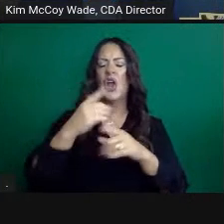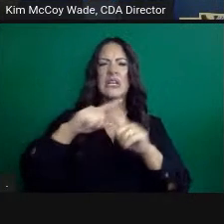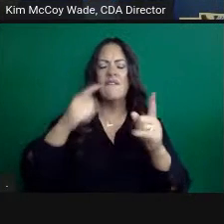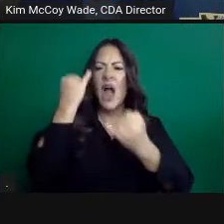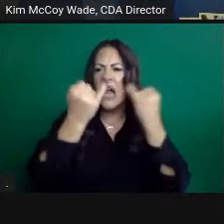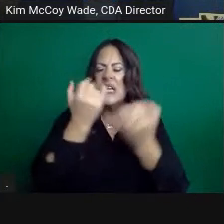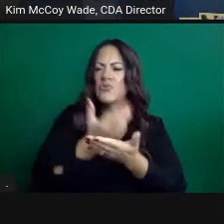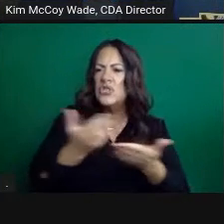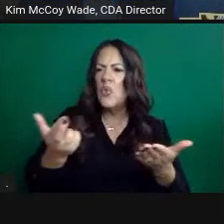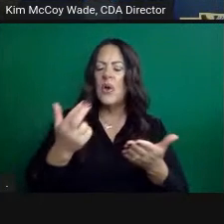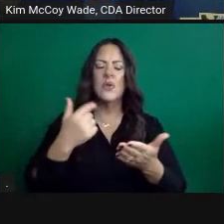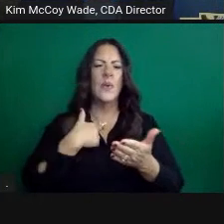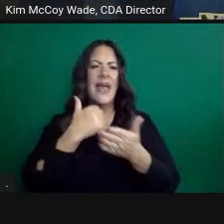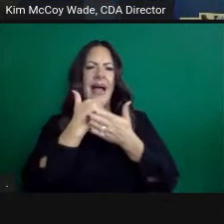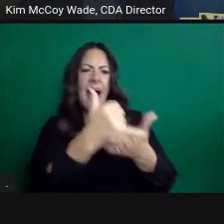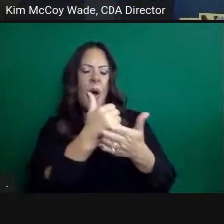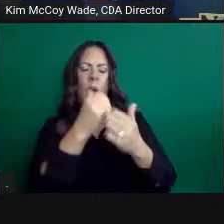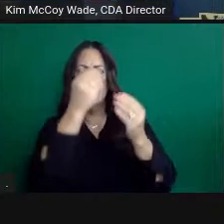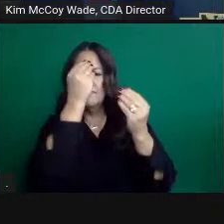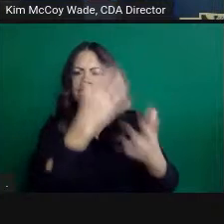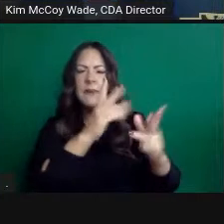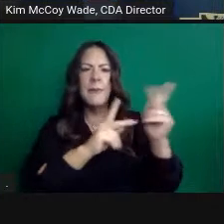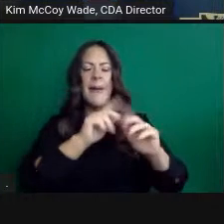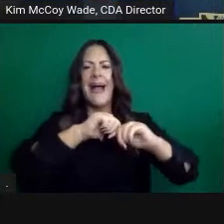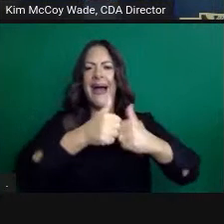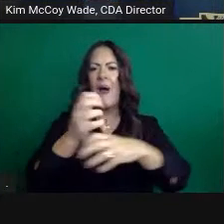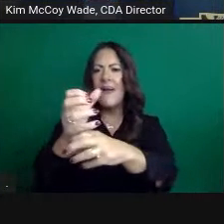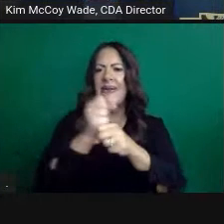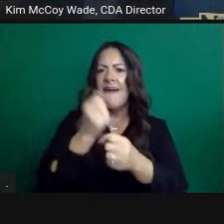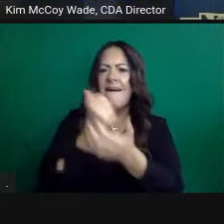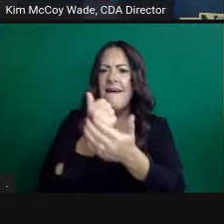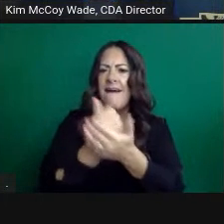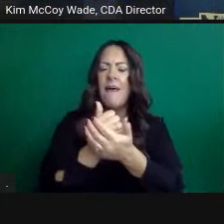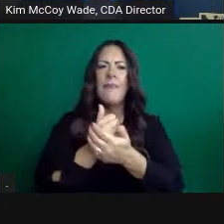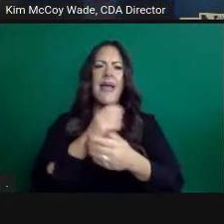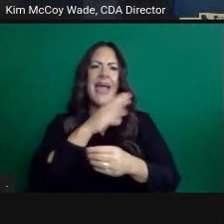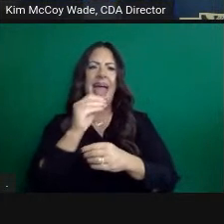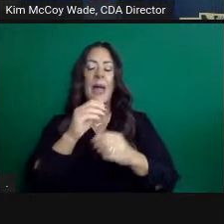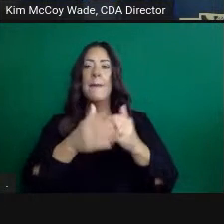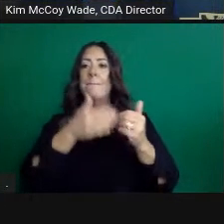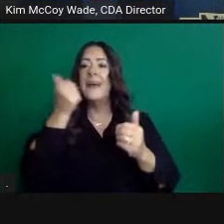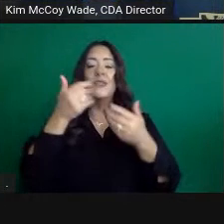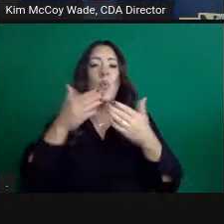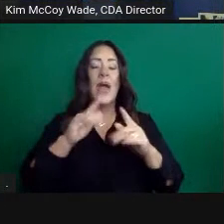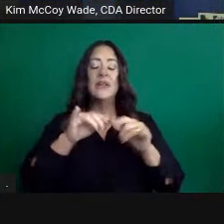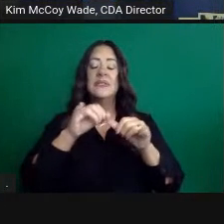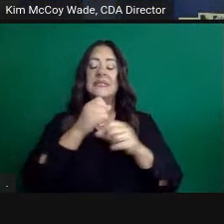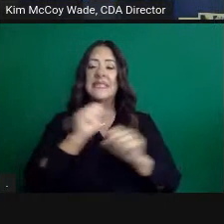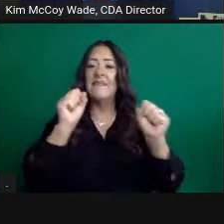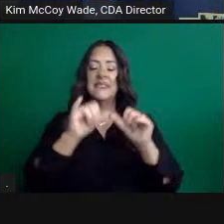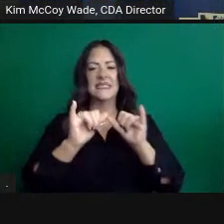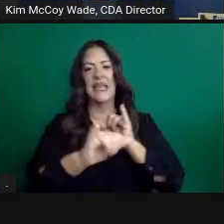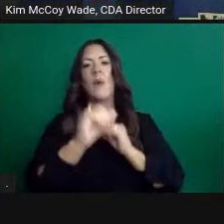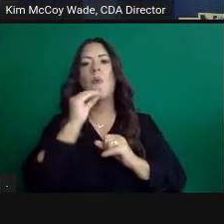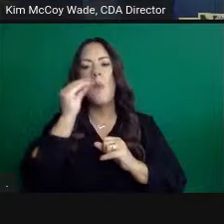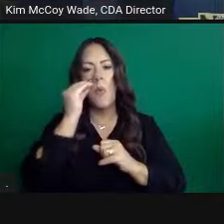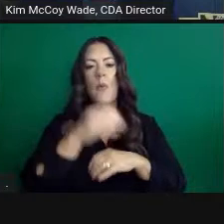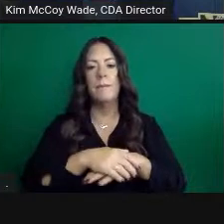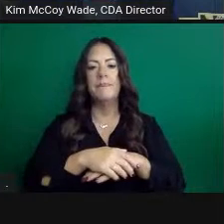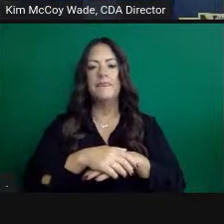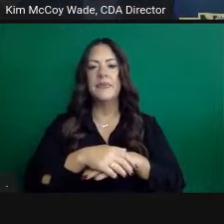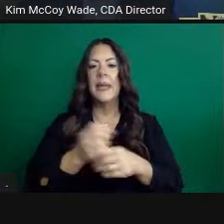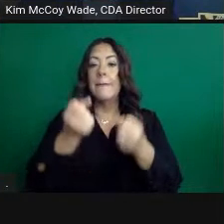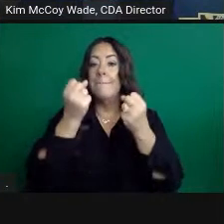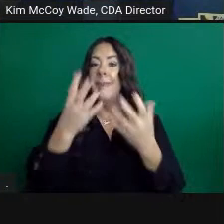know how to get help as we continue to stay at home to stay safe. So on the first front of finding information and assistance, our